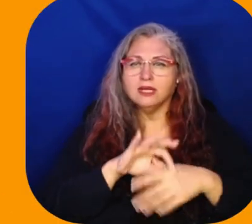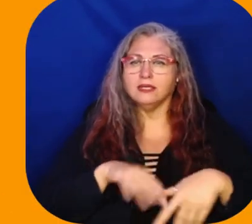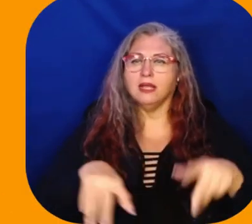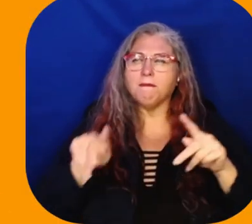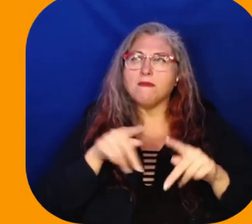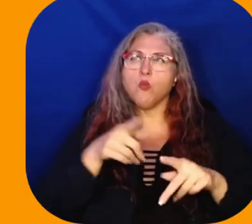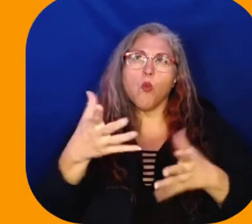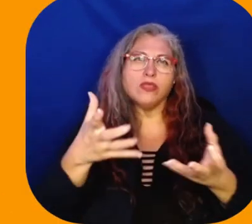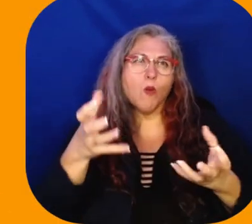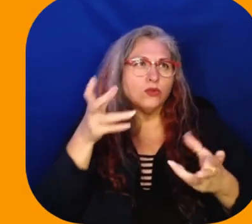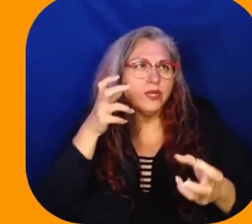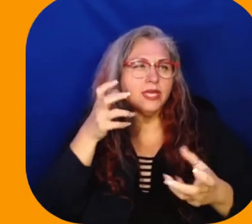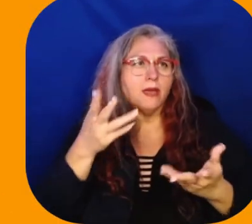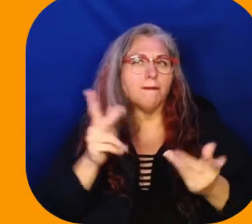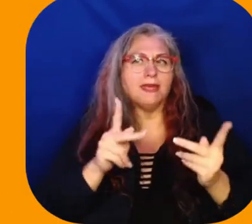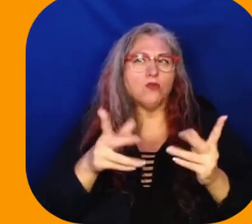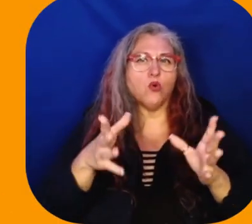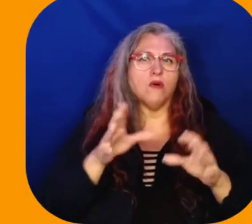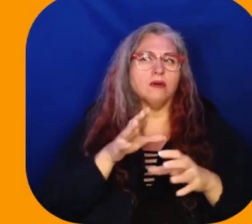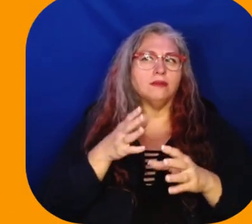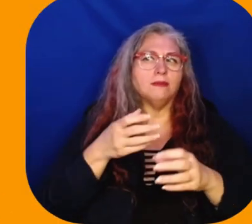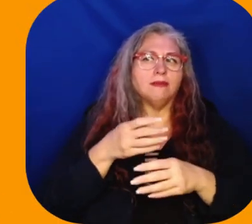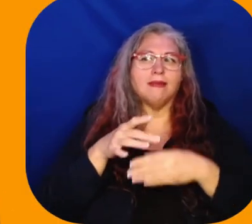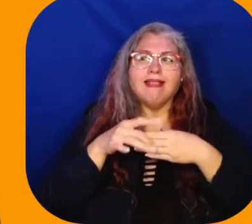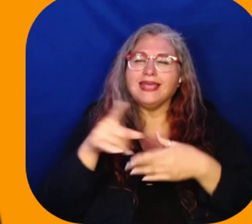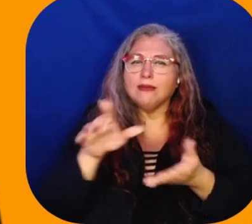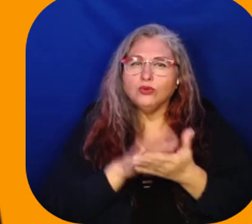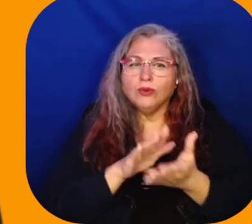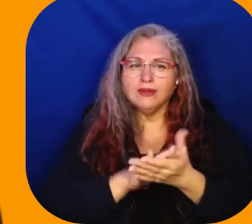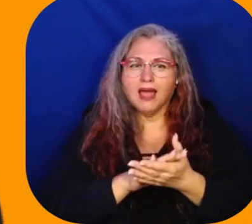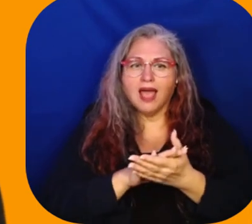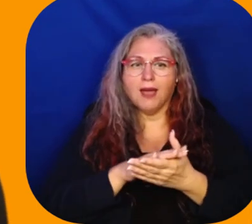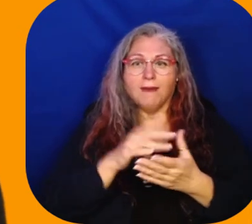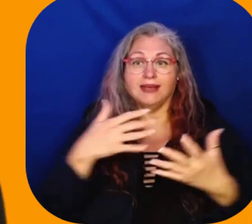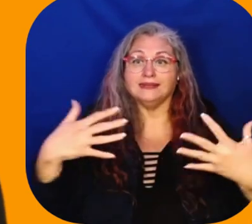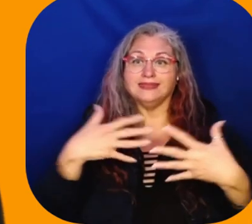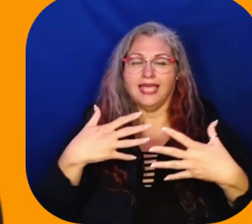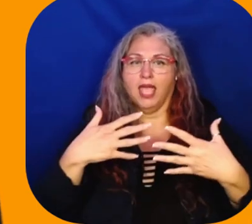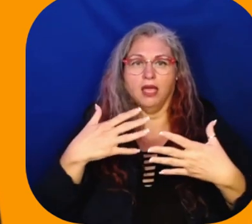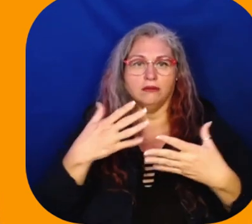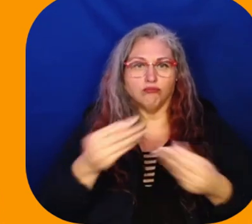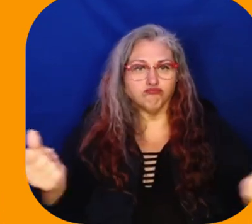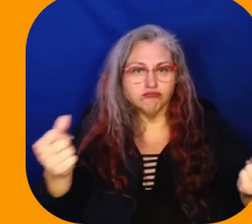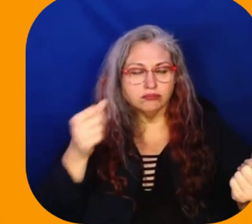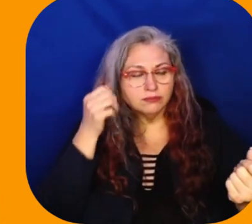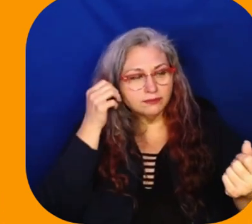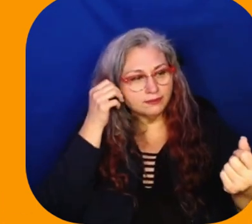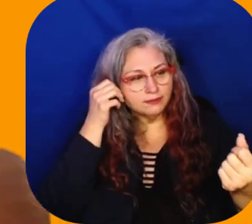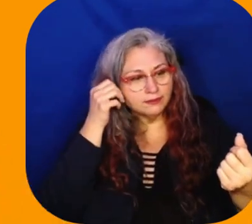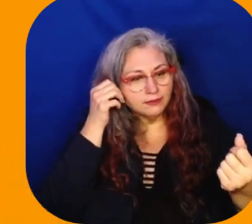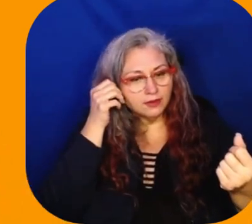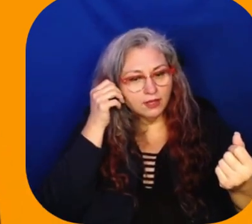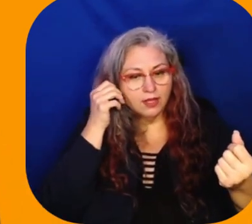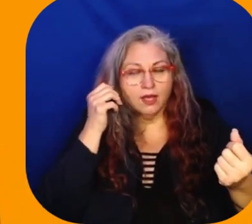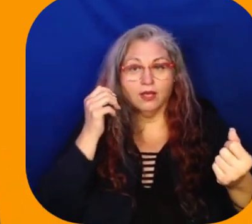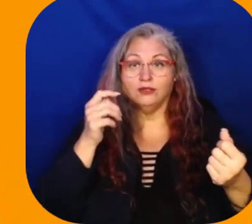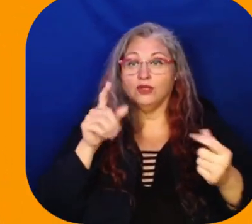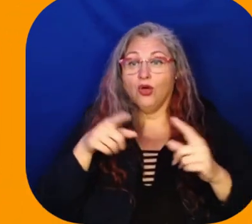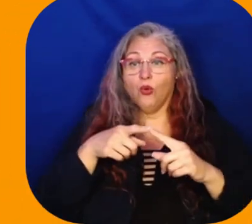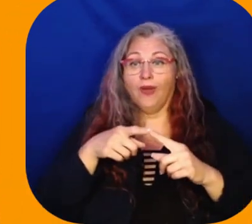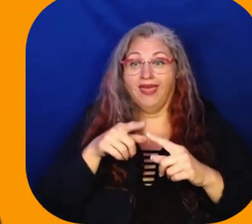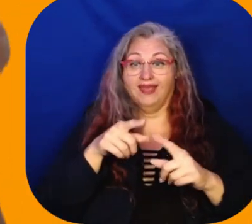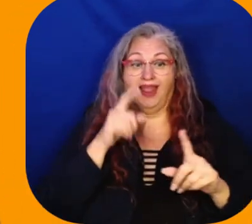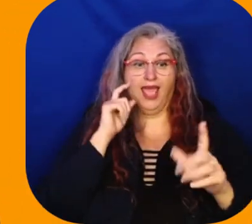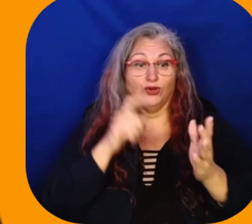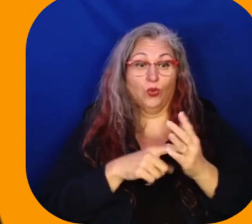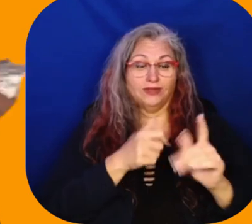make people clap? And I wasn't scared no more. So once that happened, I stopped doing it until